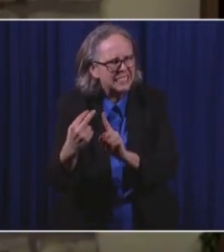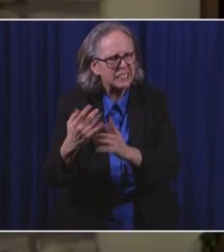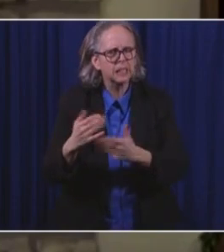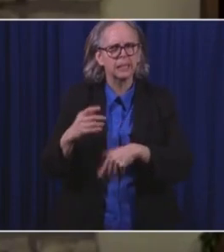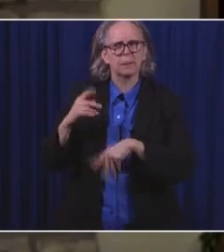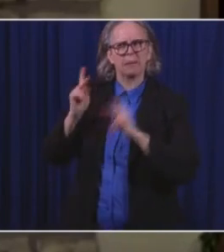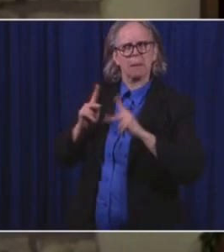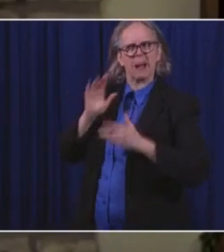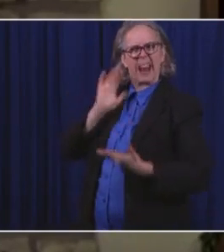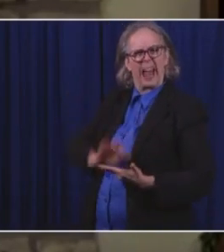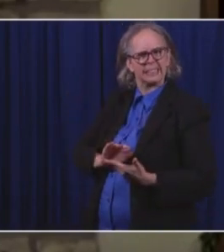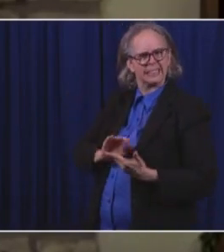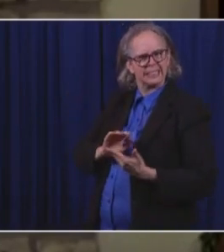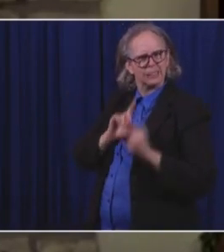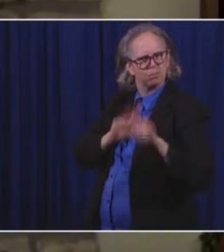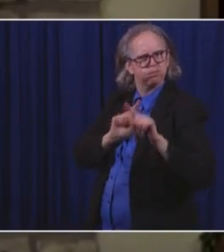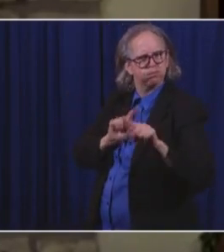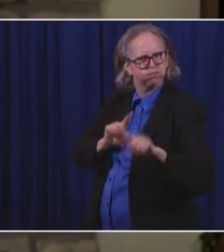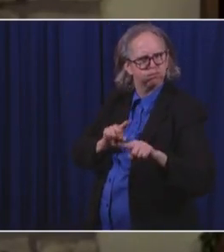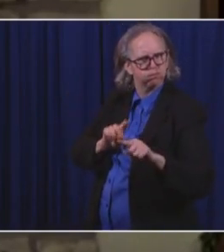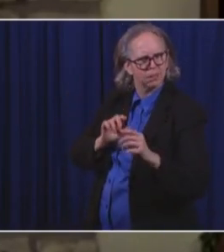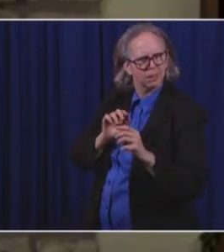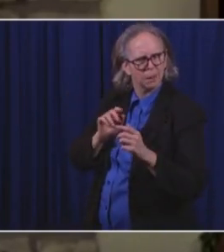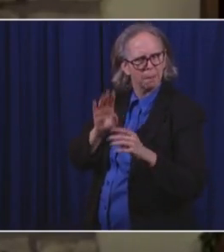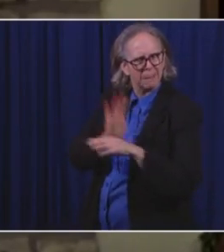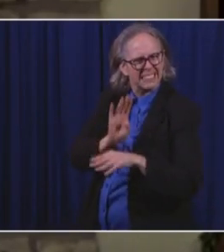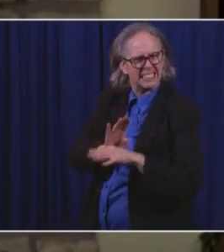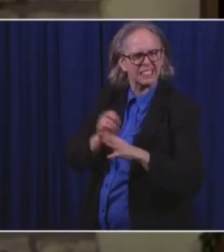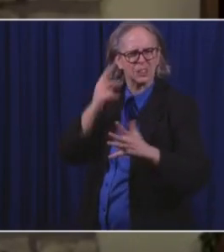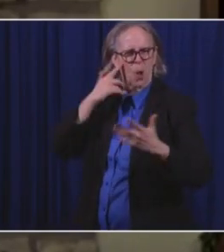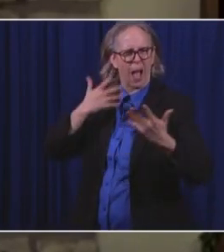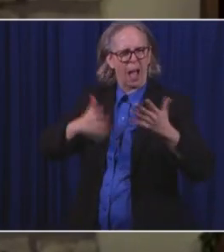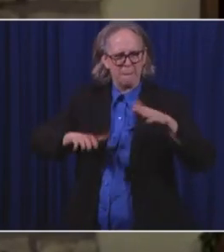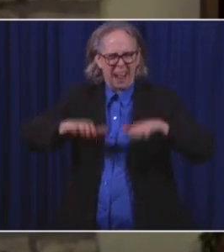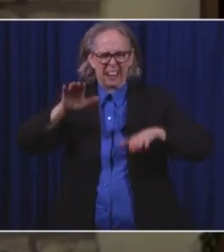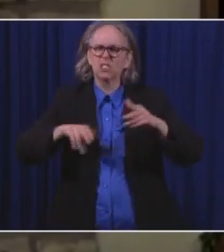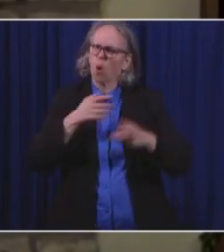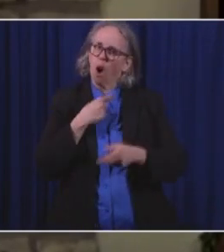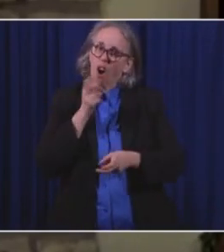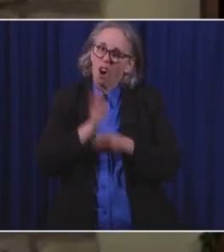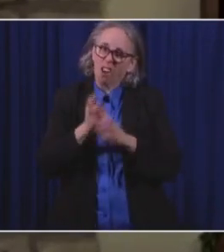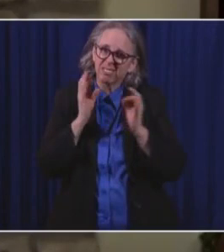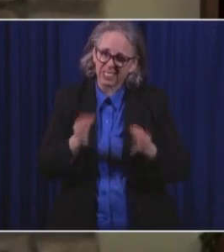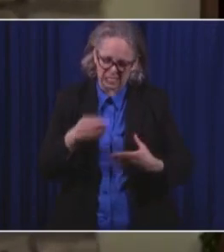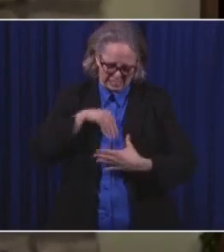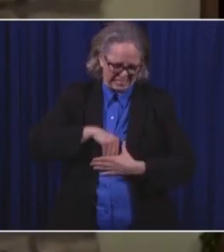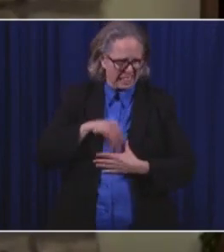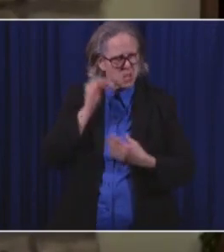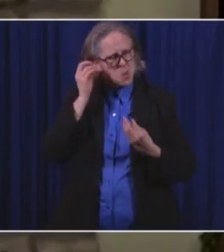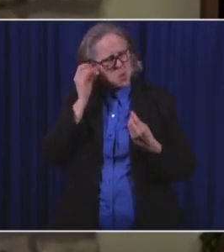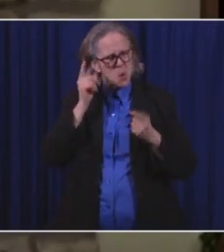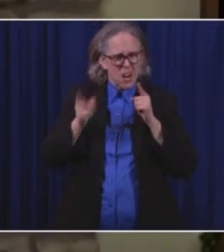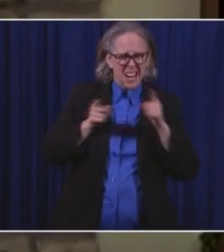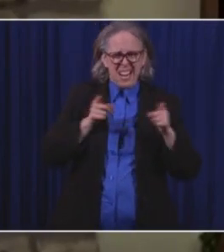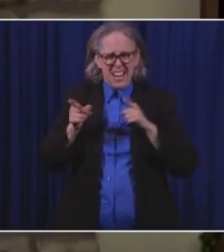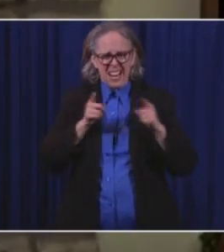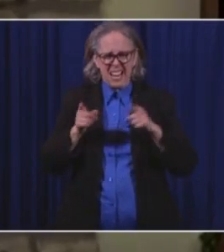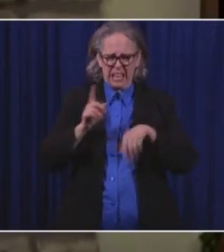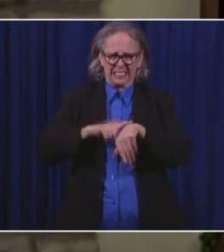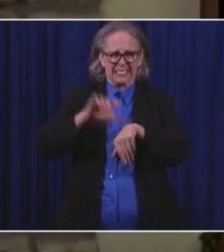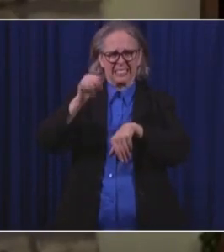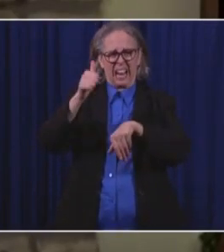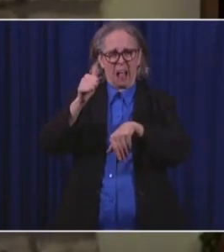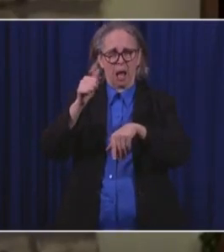less contact. And so you make those decisions. There's nothing magical about 10 o'clock other than